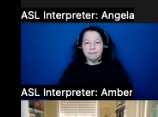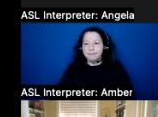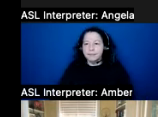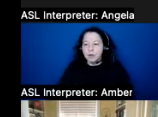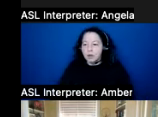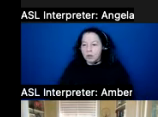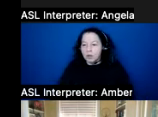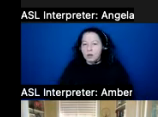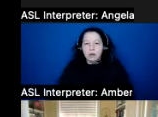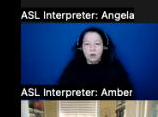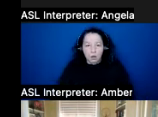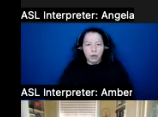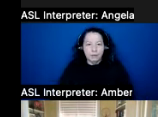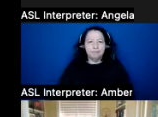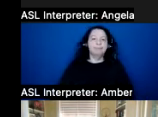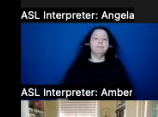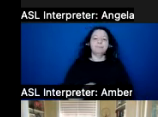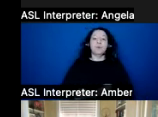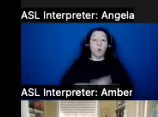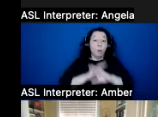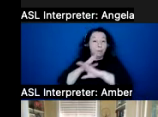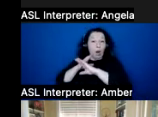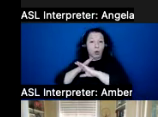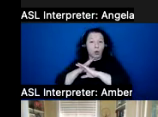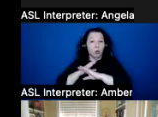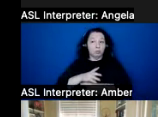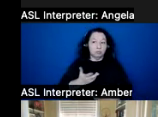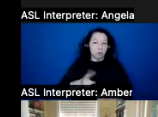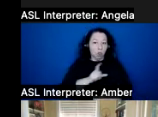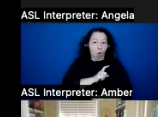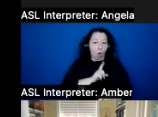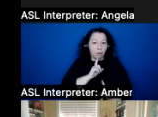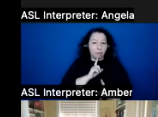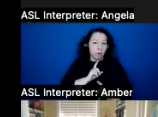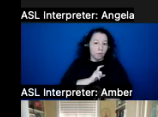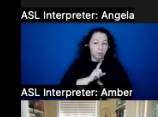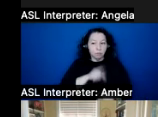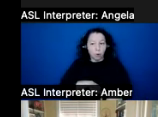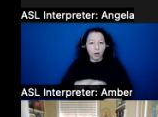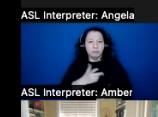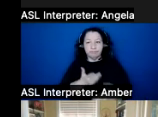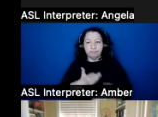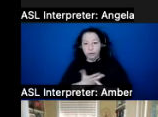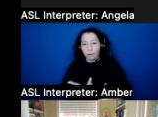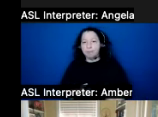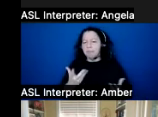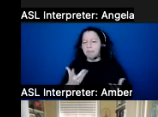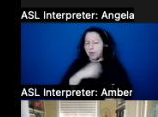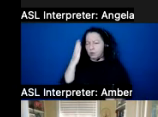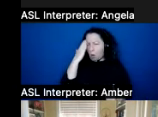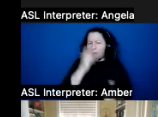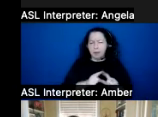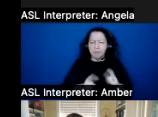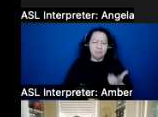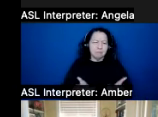Okay, so barriers to reporting to law enforcement. We know, I feel like a lot of us know this, but there may be some